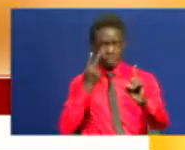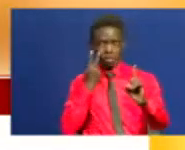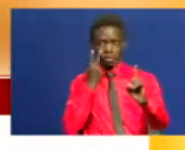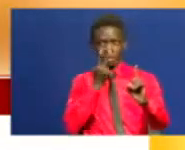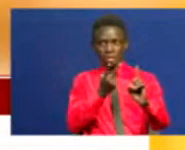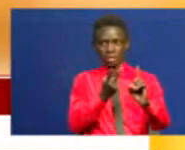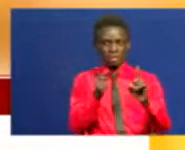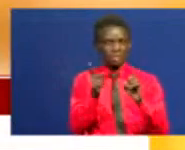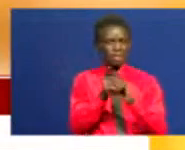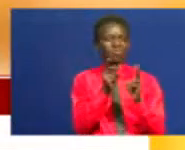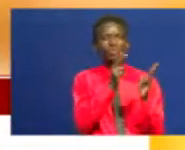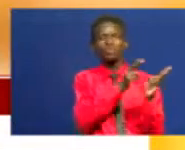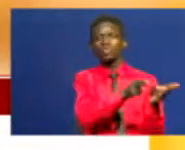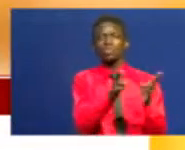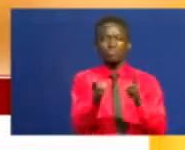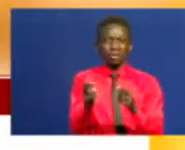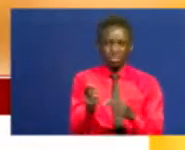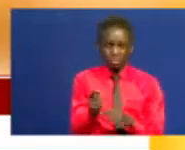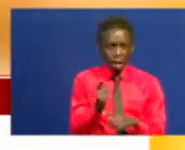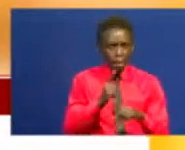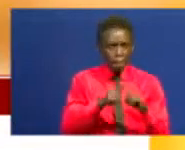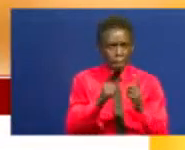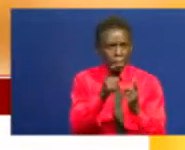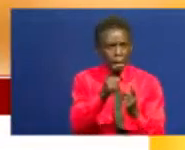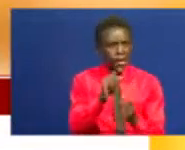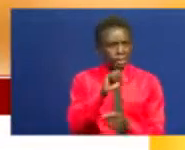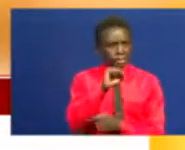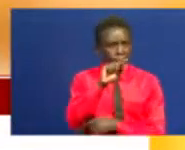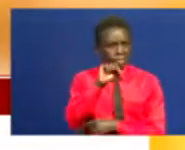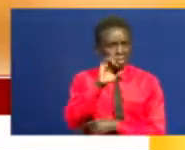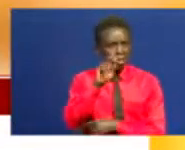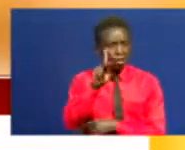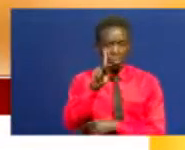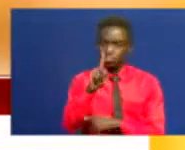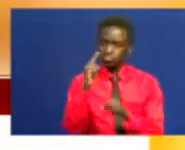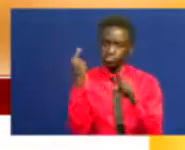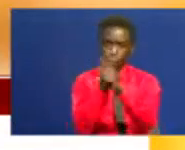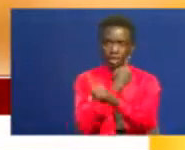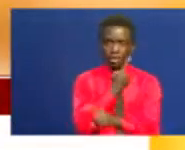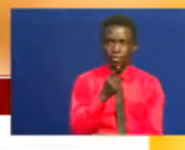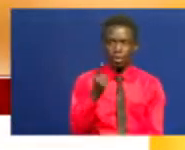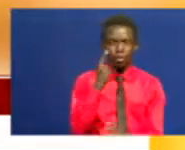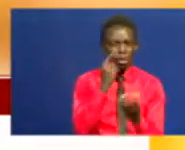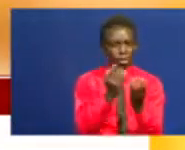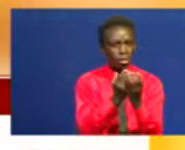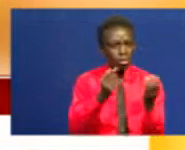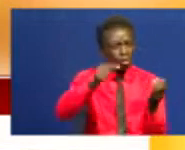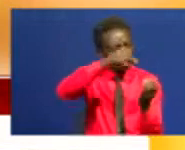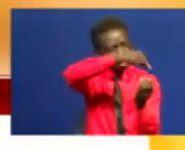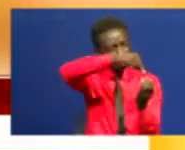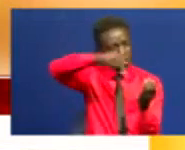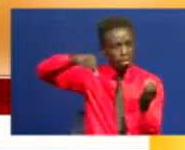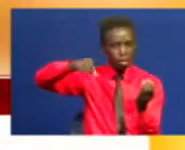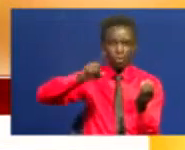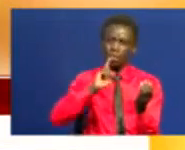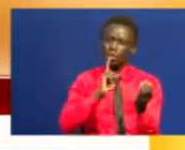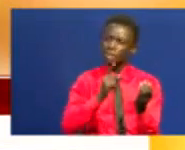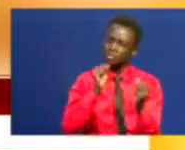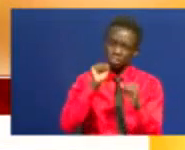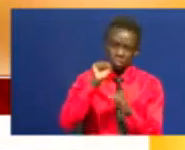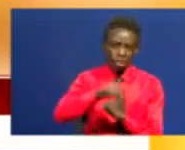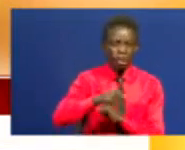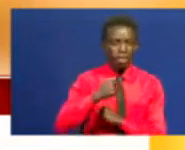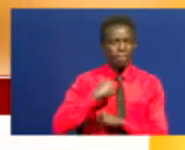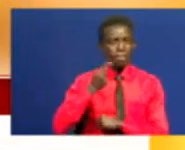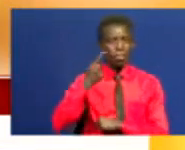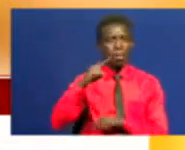joint. But the snack is different. It's a plant-based hot dog. Yes, I'm right.